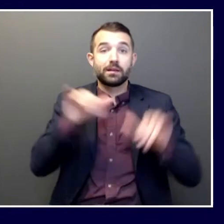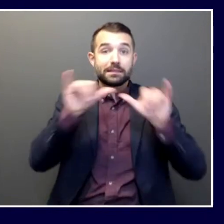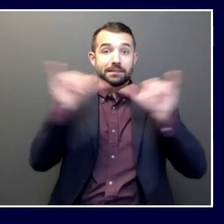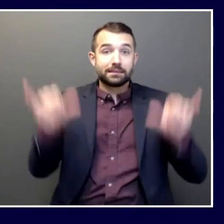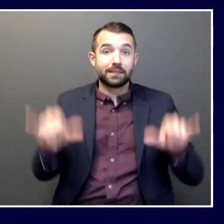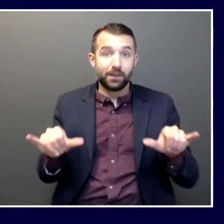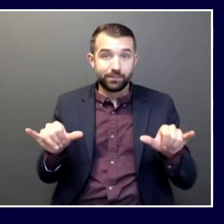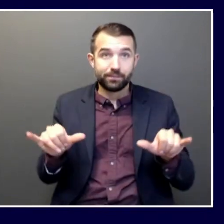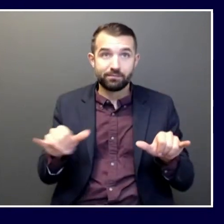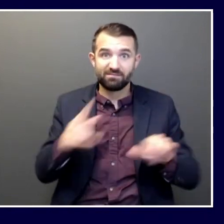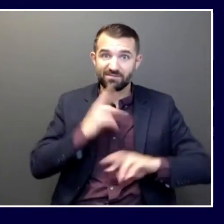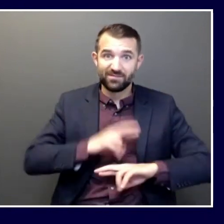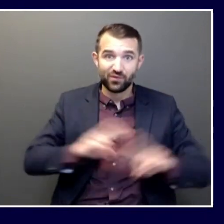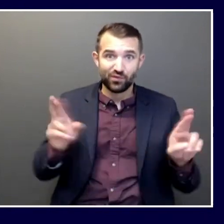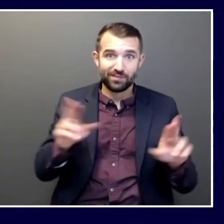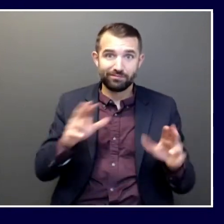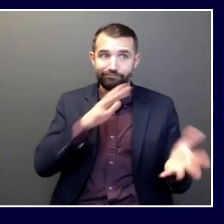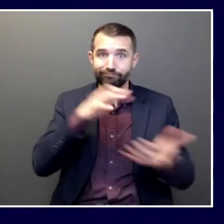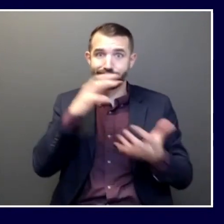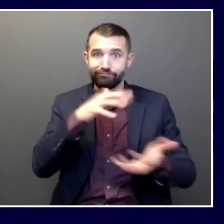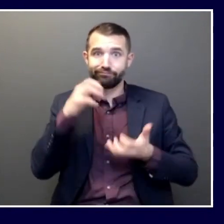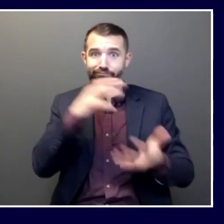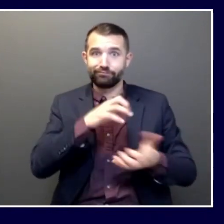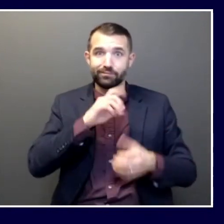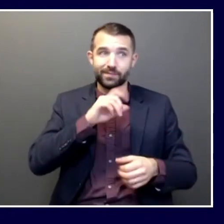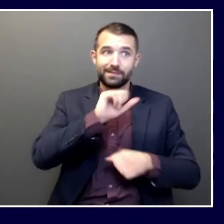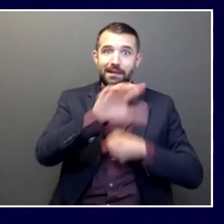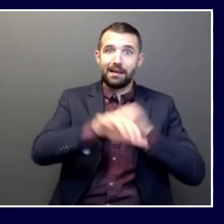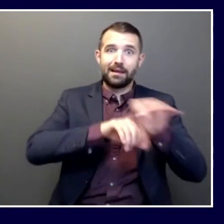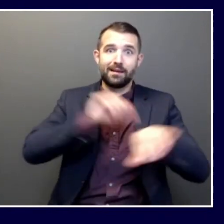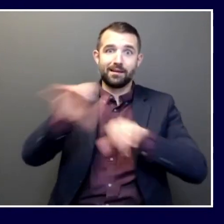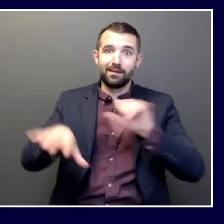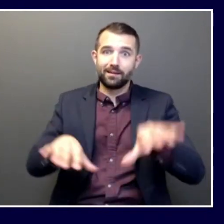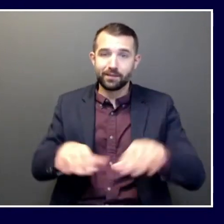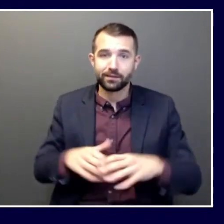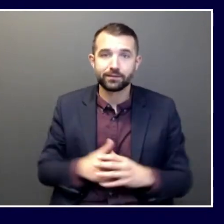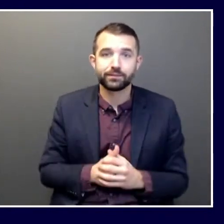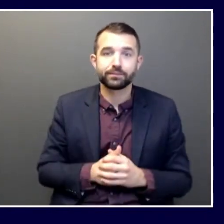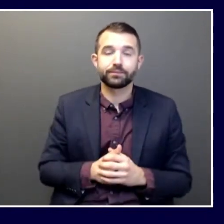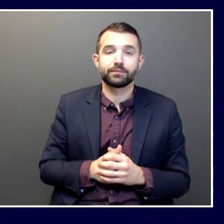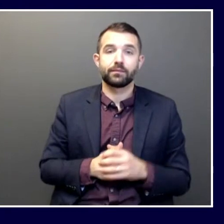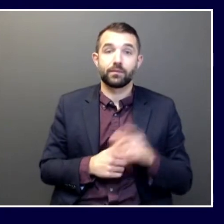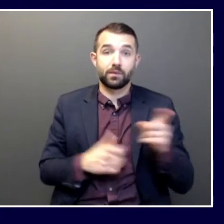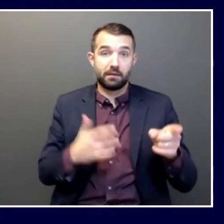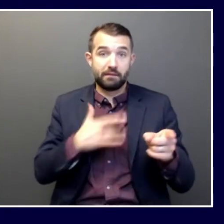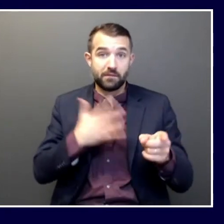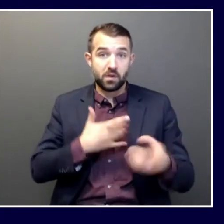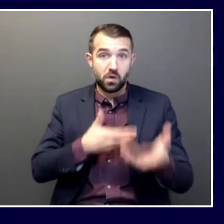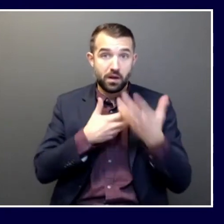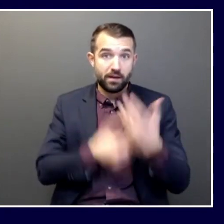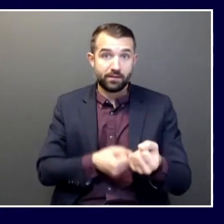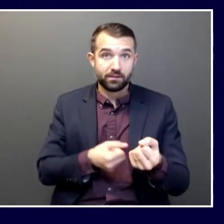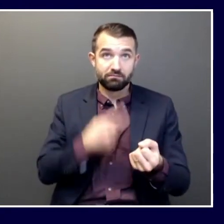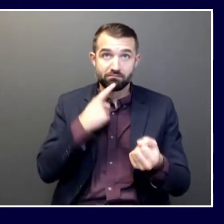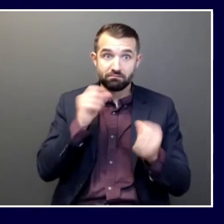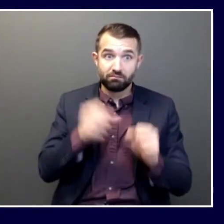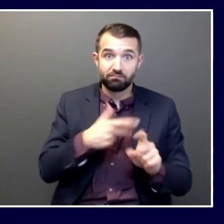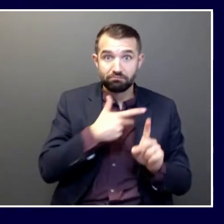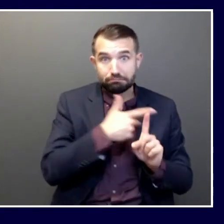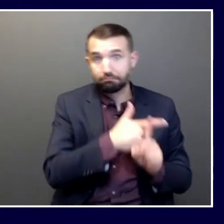vaccine. Okay, but you said puts us in a strong position, right? It does. Okay. Although